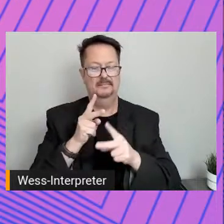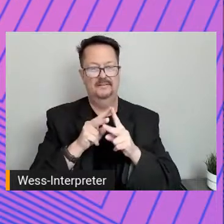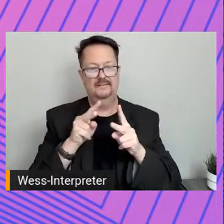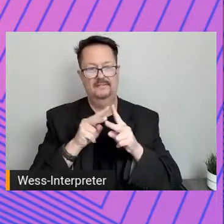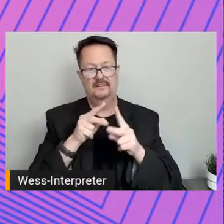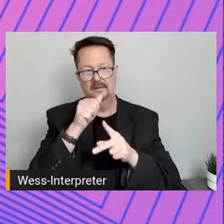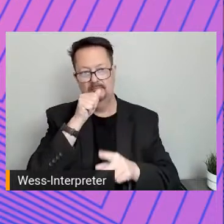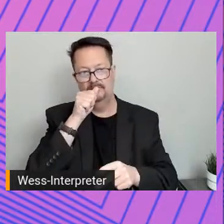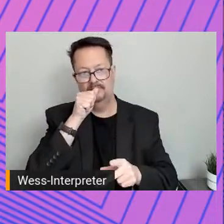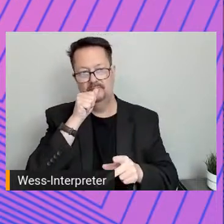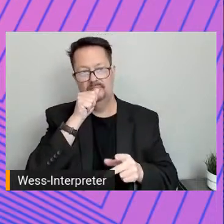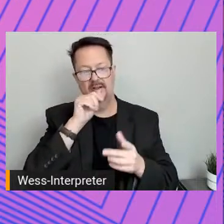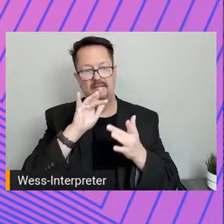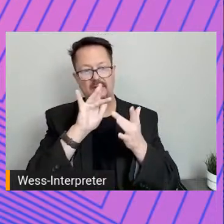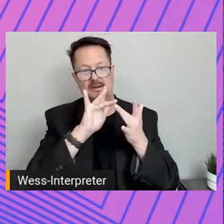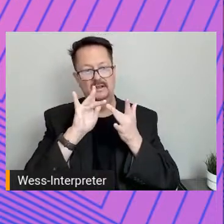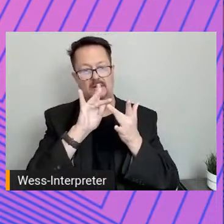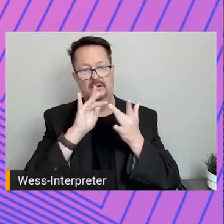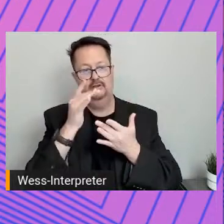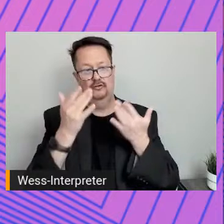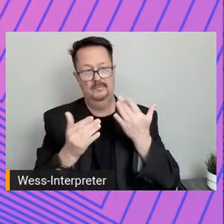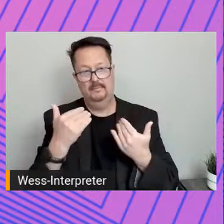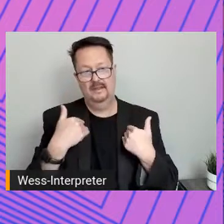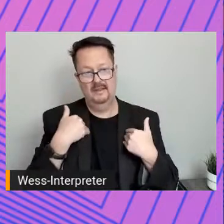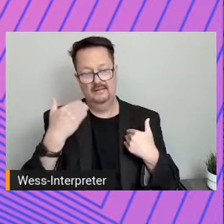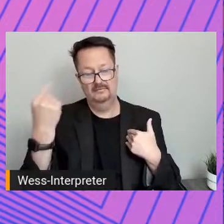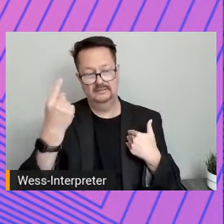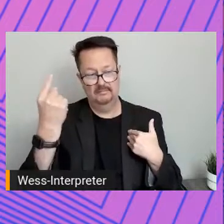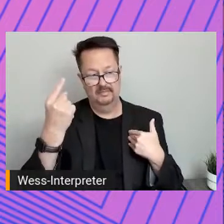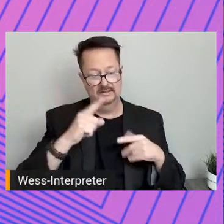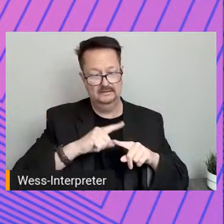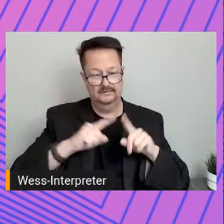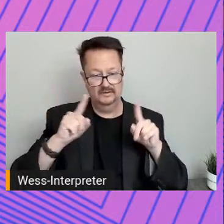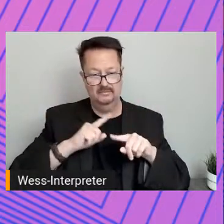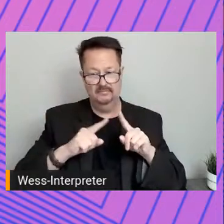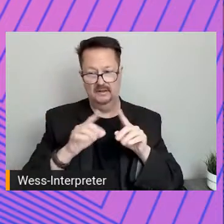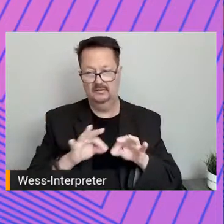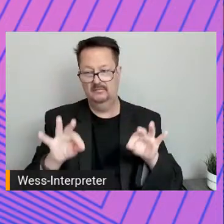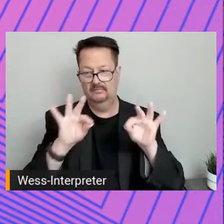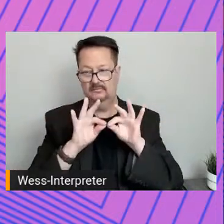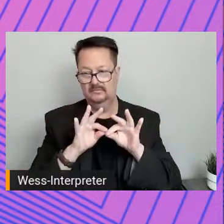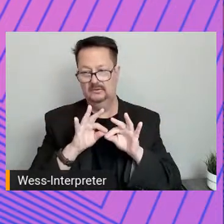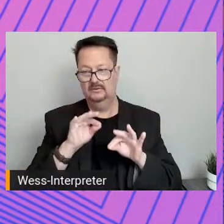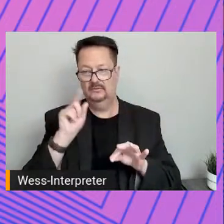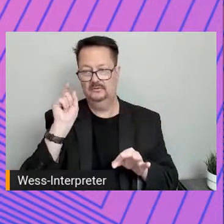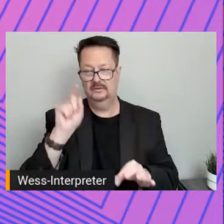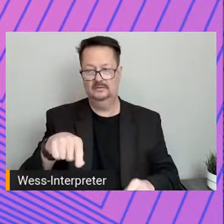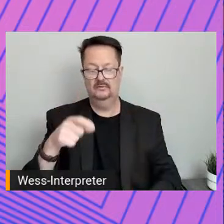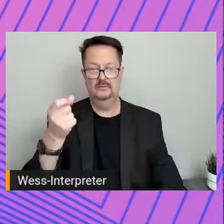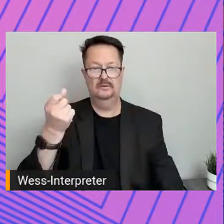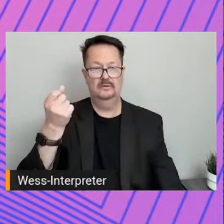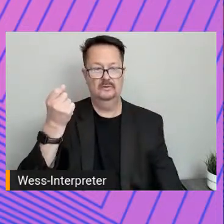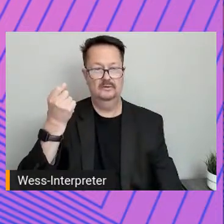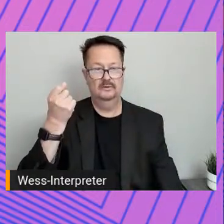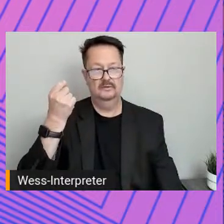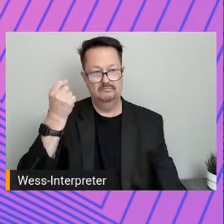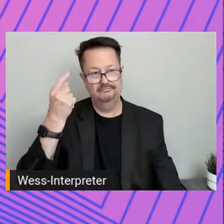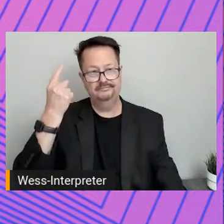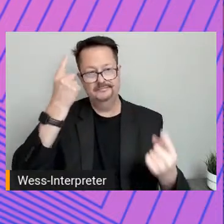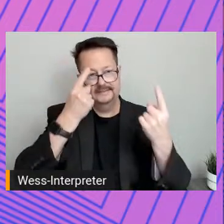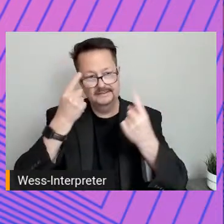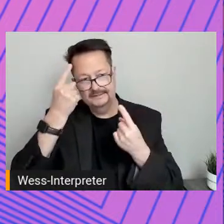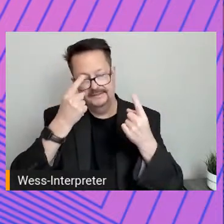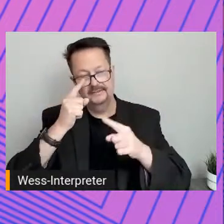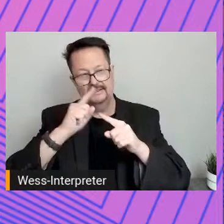network. And so you might have something different, but the important thing is to understand that you need to consider the different